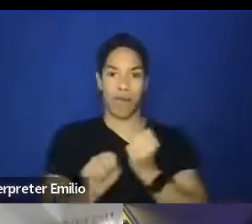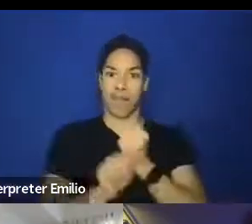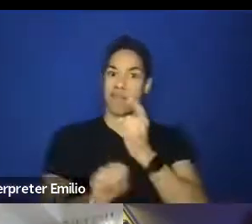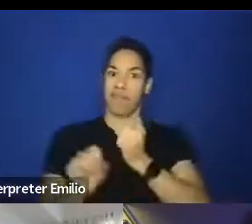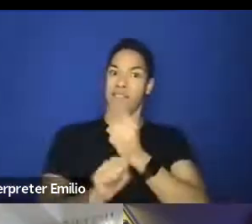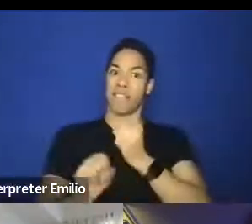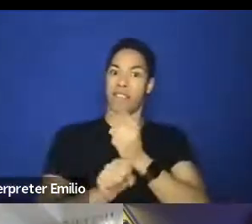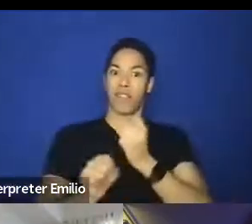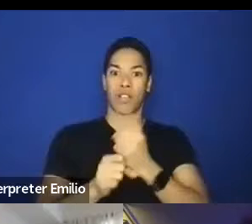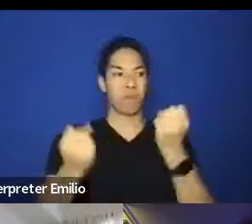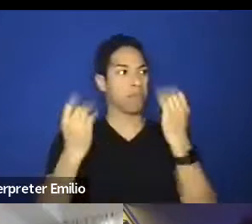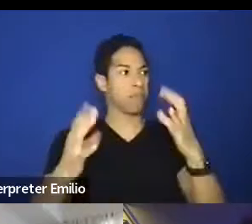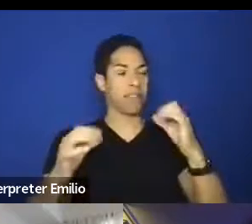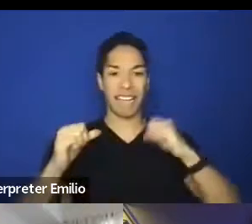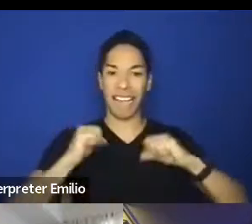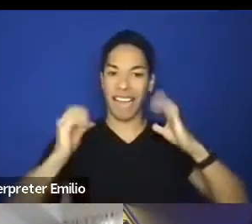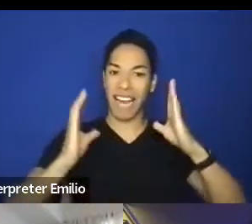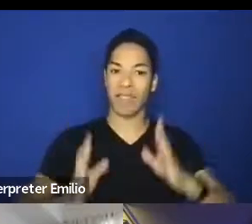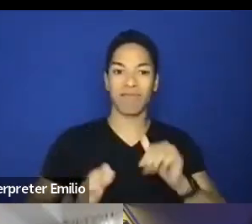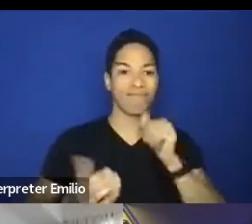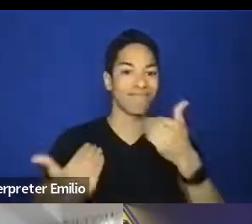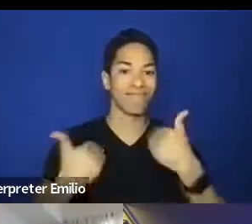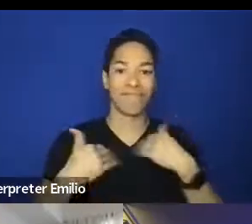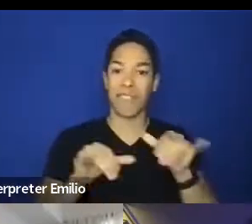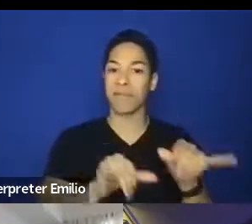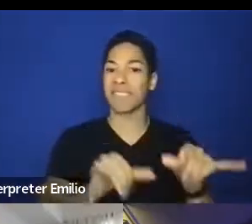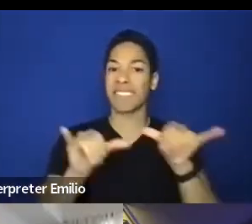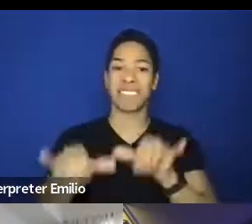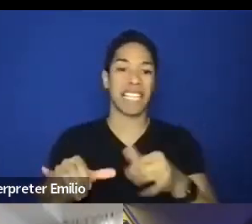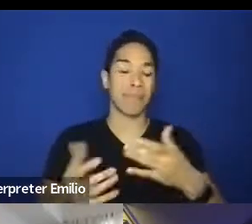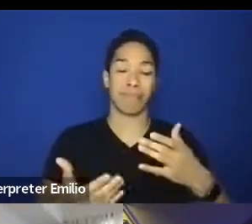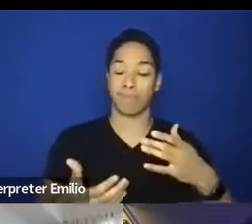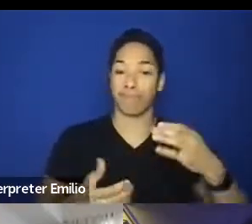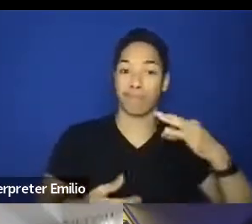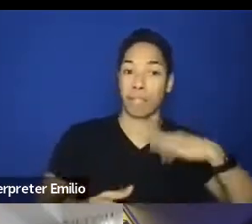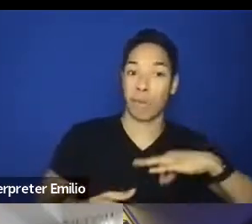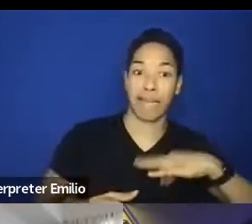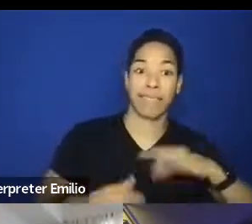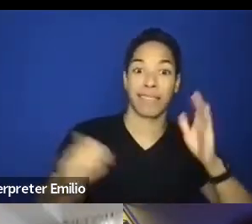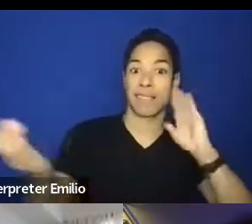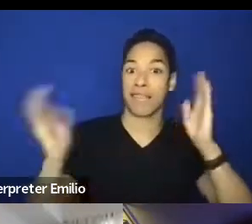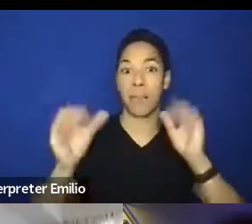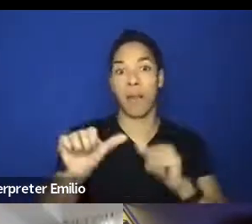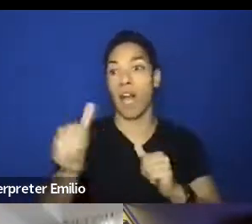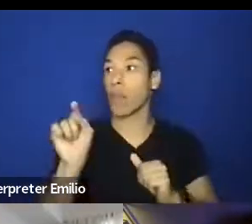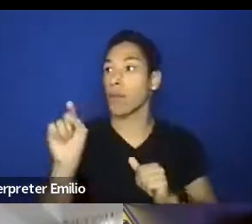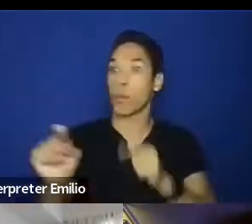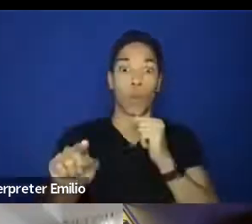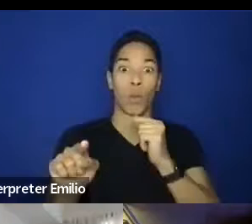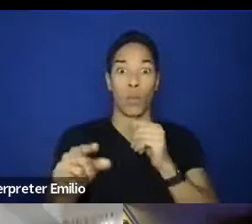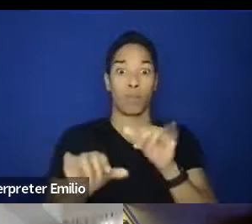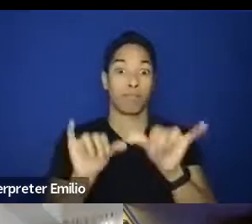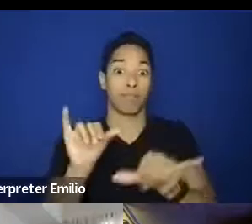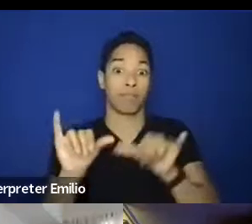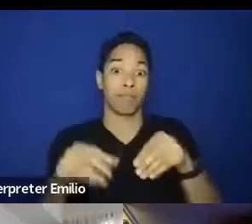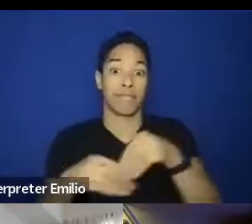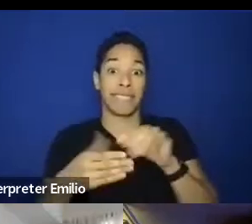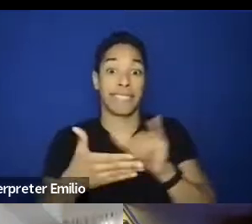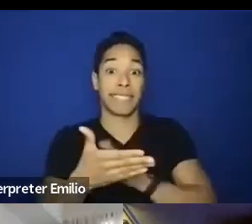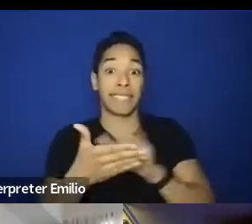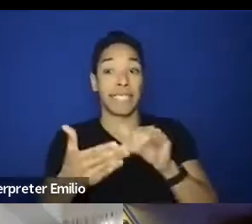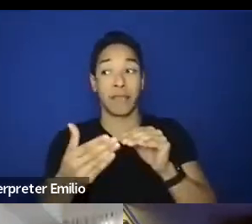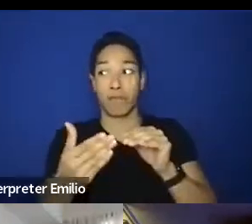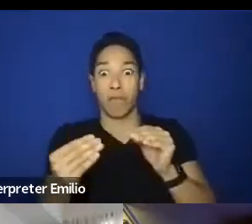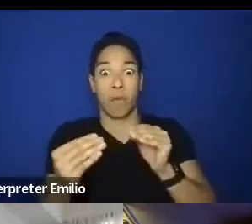will not have the same amount of credits than actors that been in the city for longer. And creating